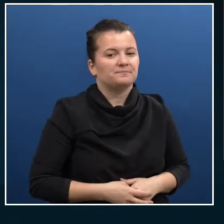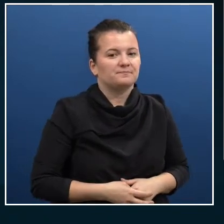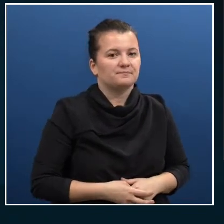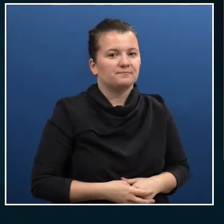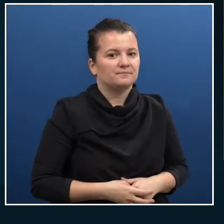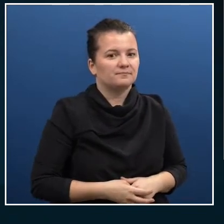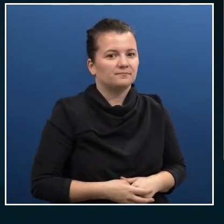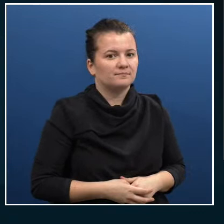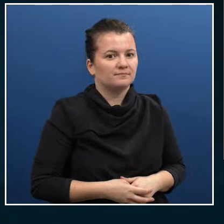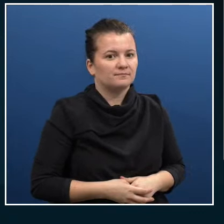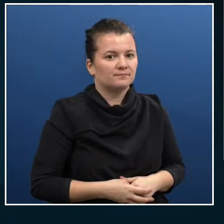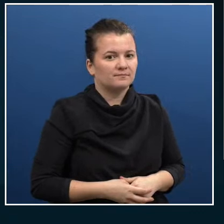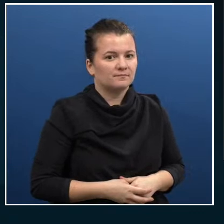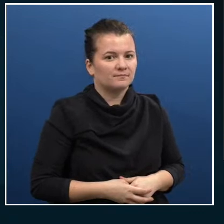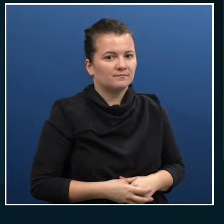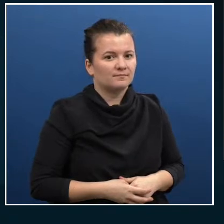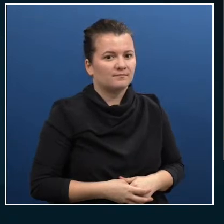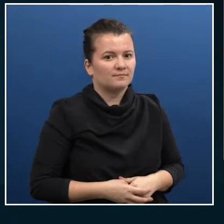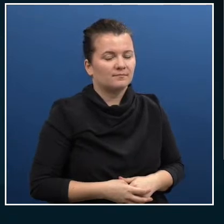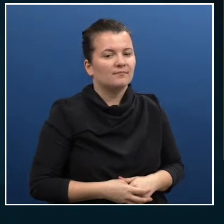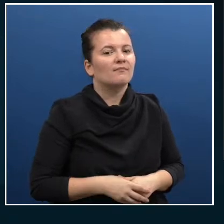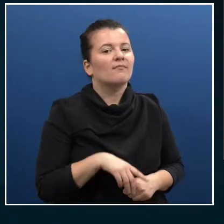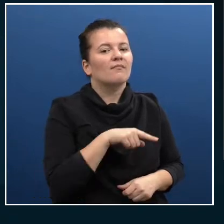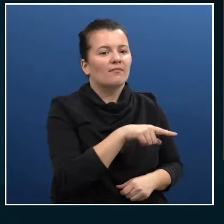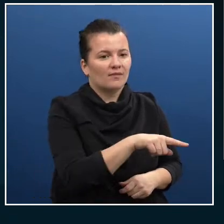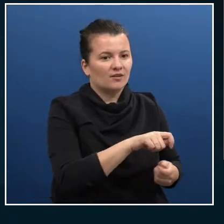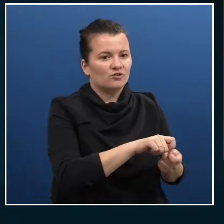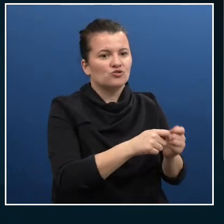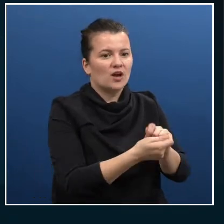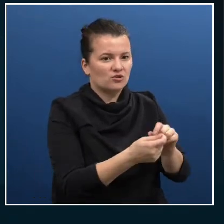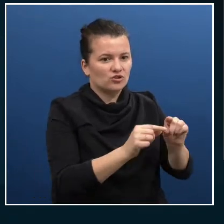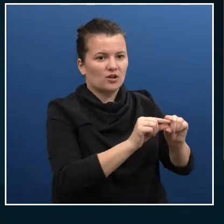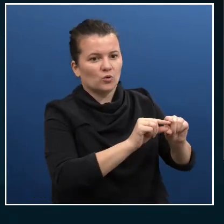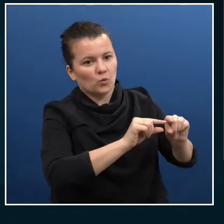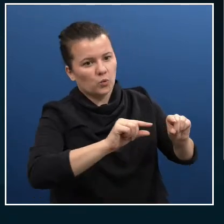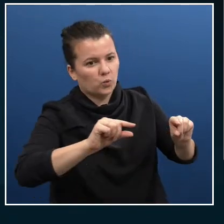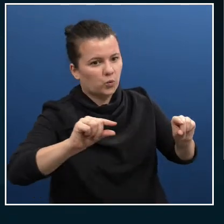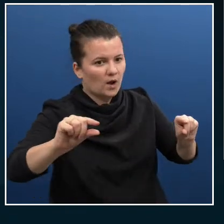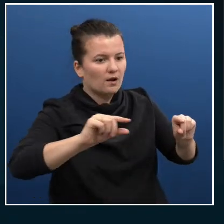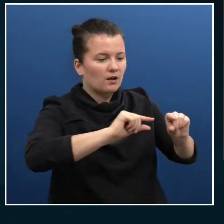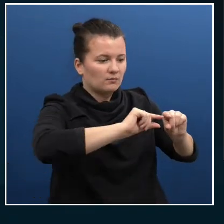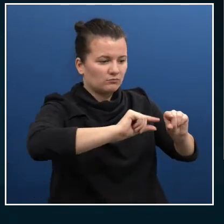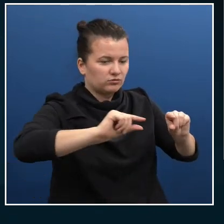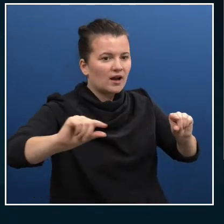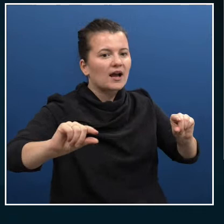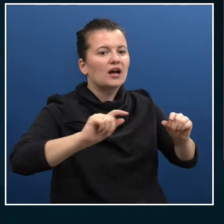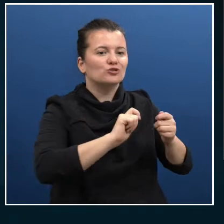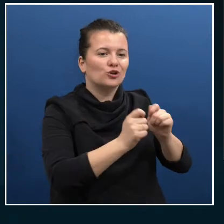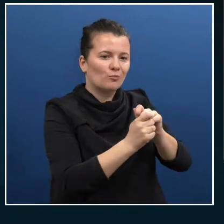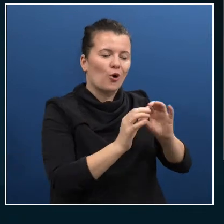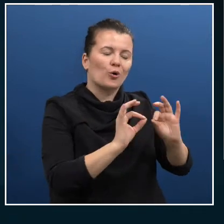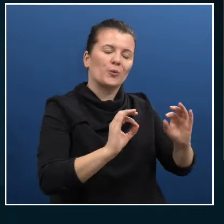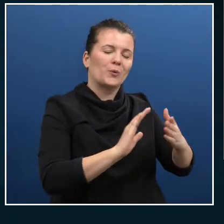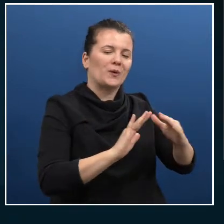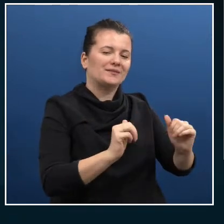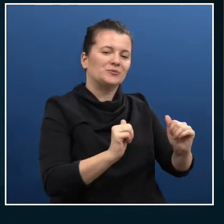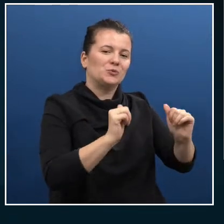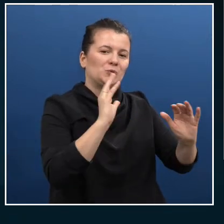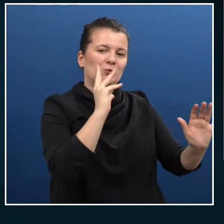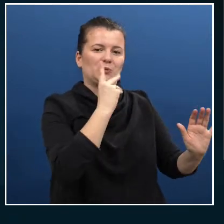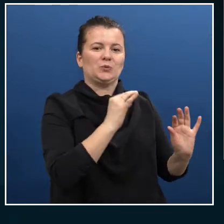make my prompt more nicely, so I can also see have integration with Git